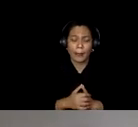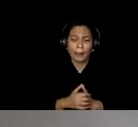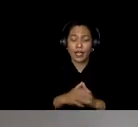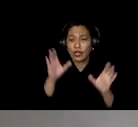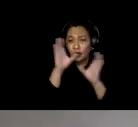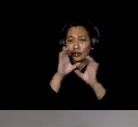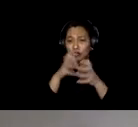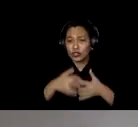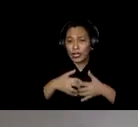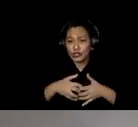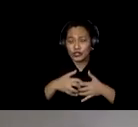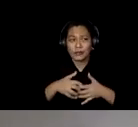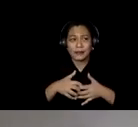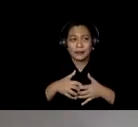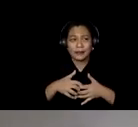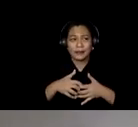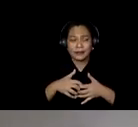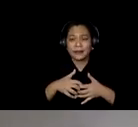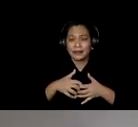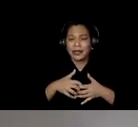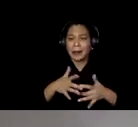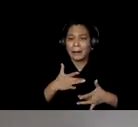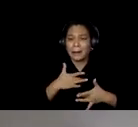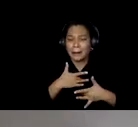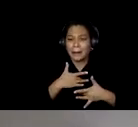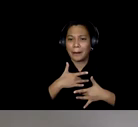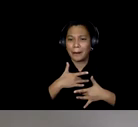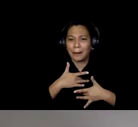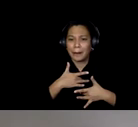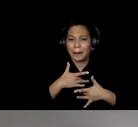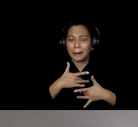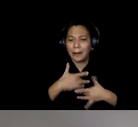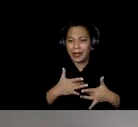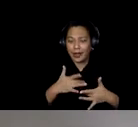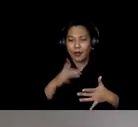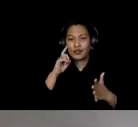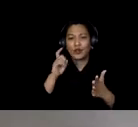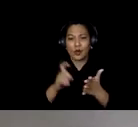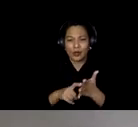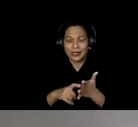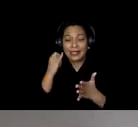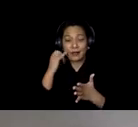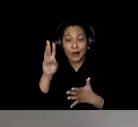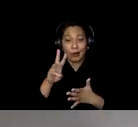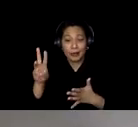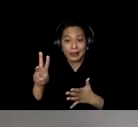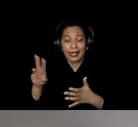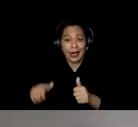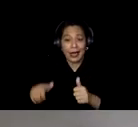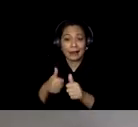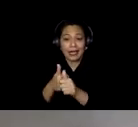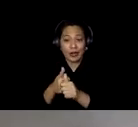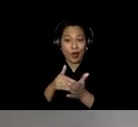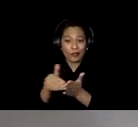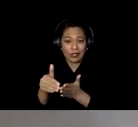engines obviously pay more attention to regularly updated pages. So if you're